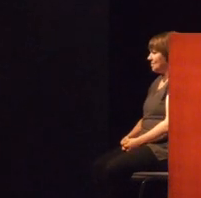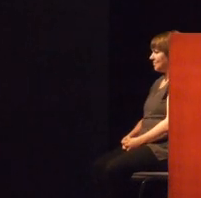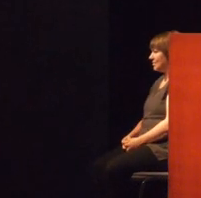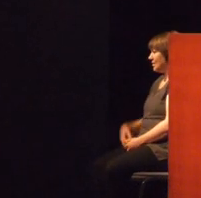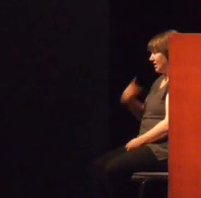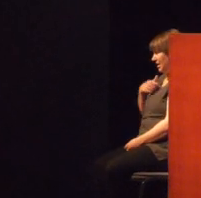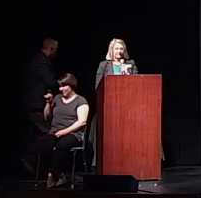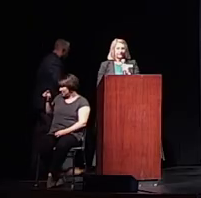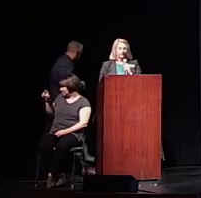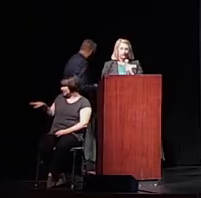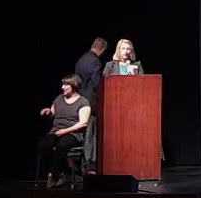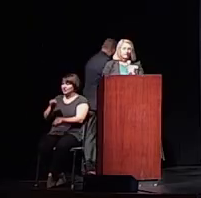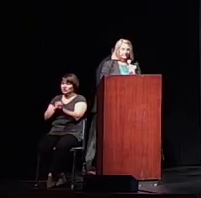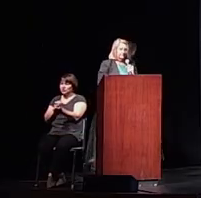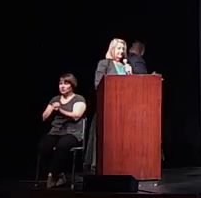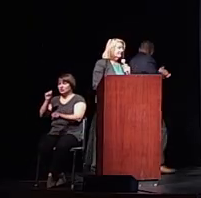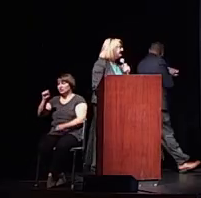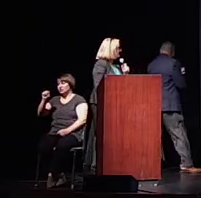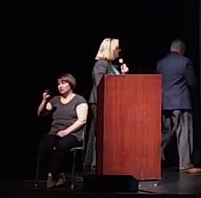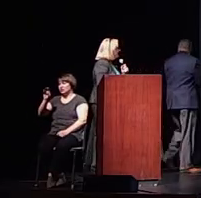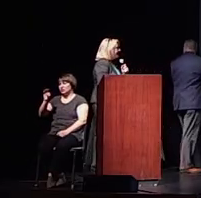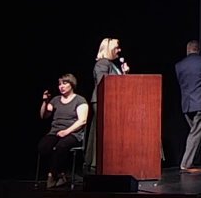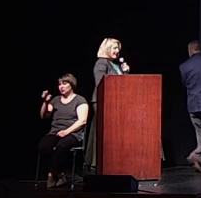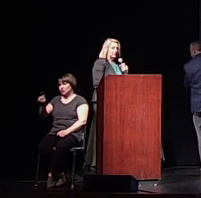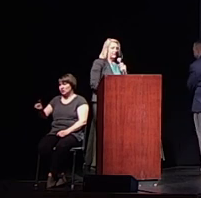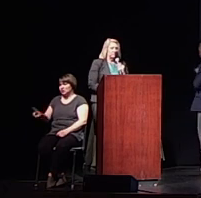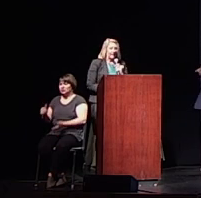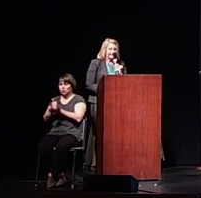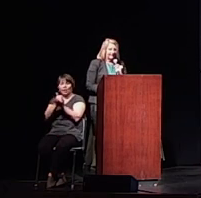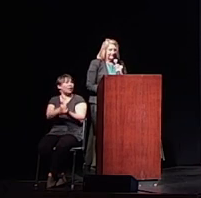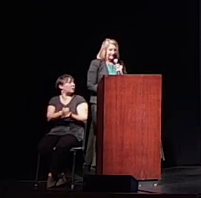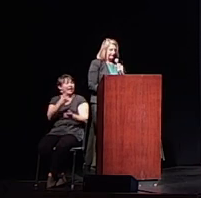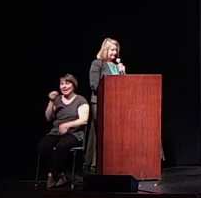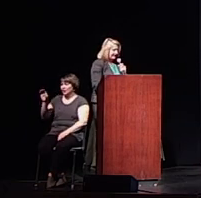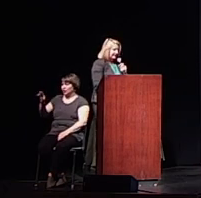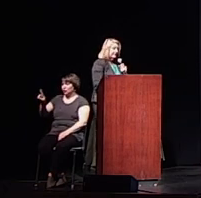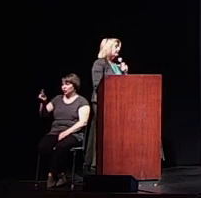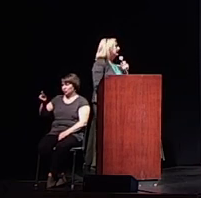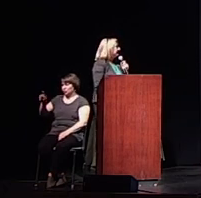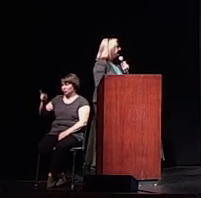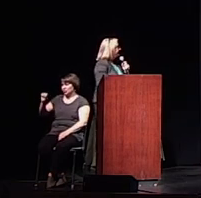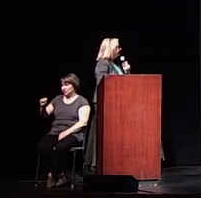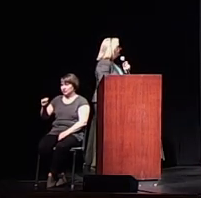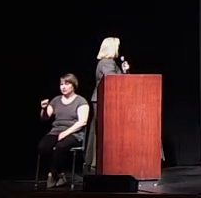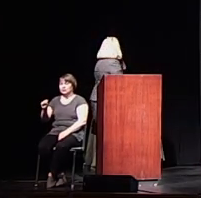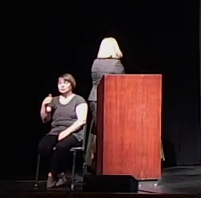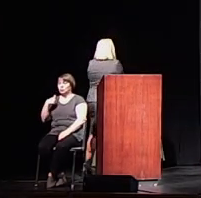I've asked Dr. Sanchez and Dr. Curtis to assist as we recognize outstanding